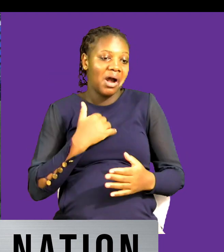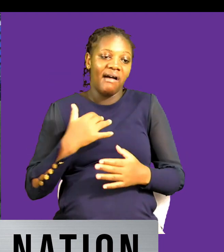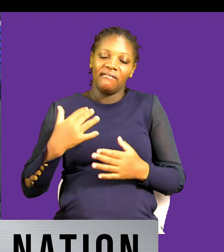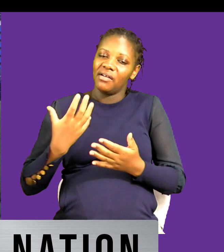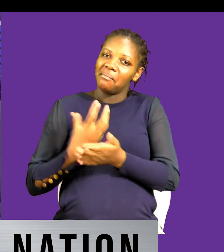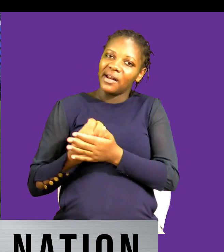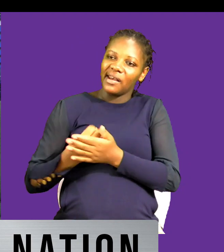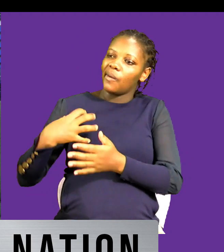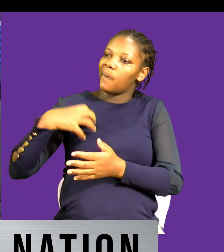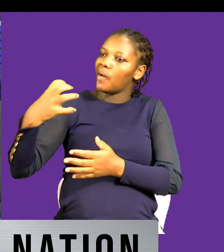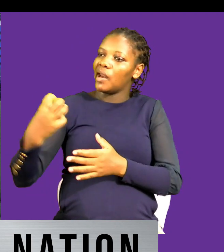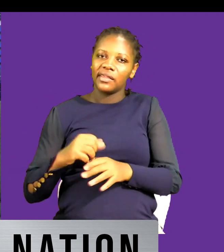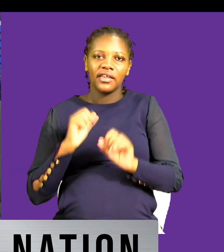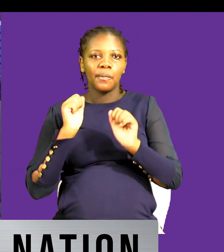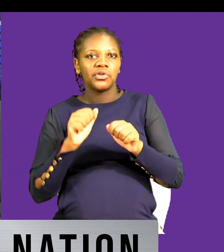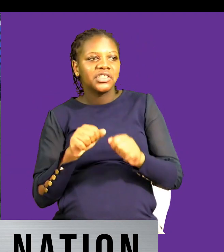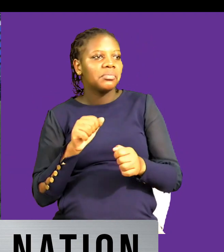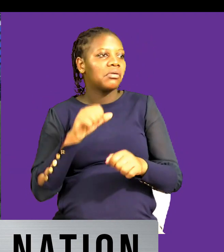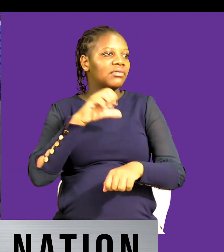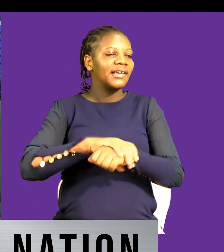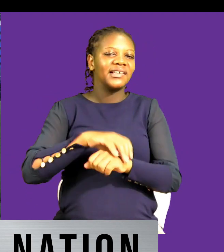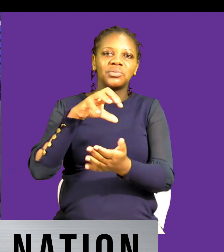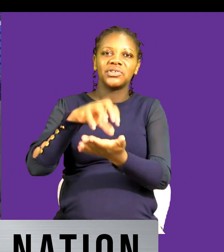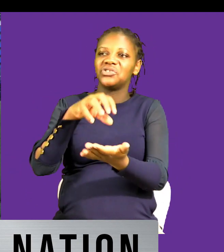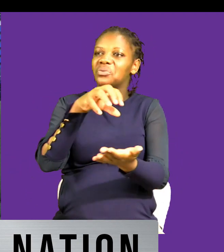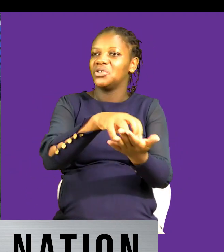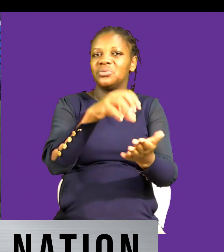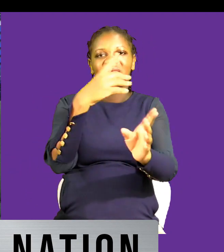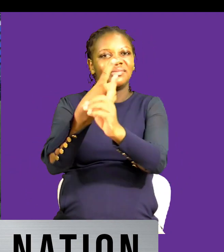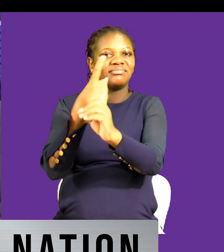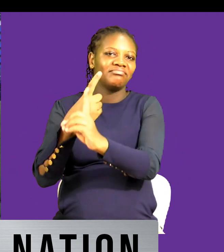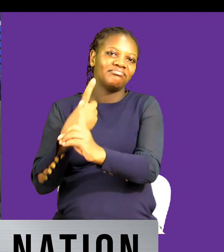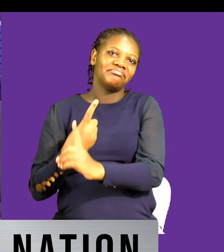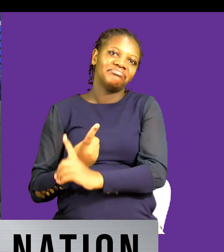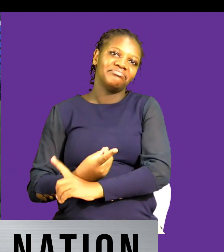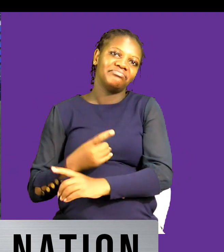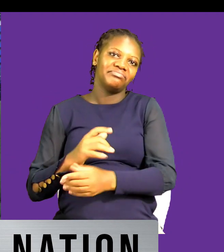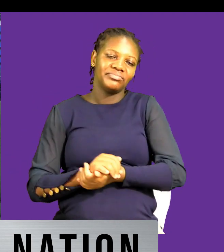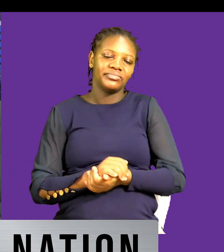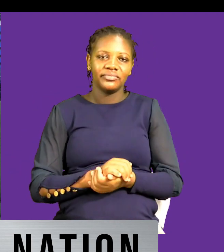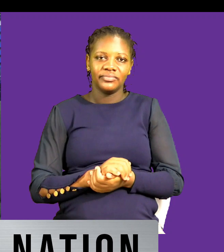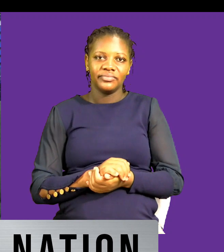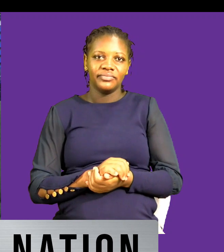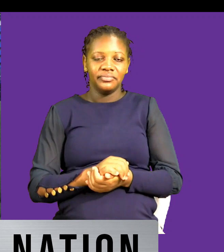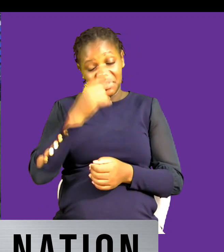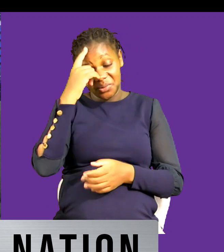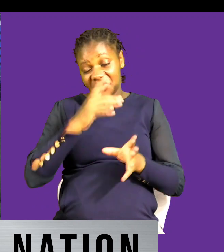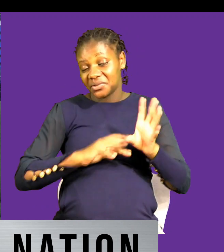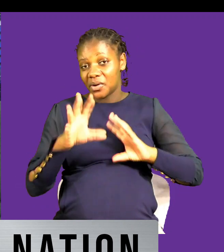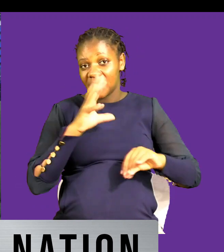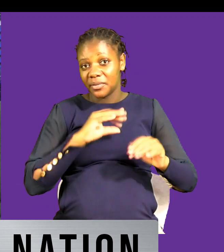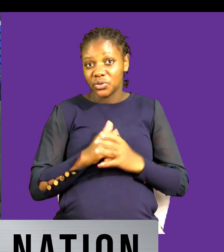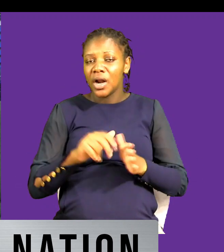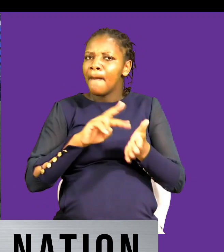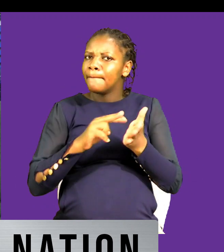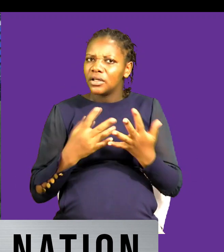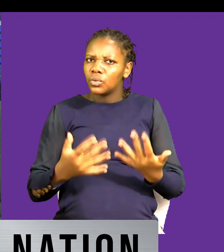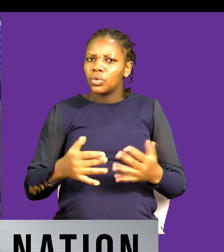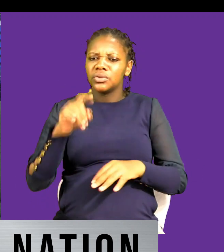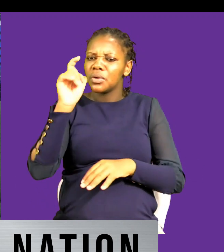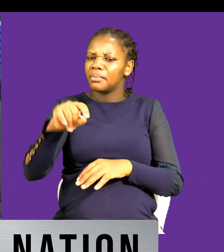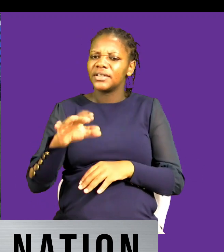their way out of court when they have problems and buy their way in everything and all manner of things. So we must find a way, Jonah,